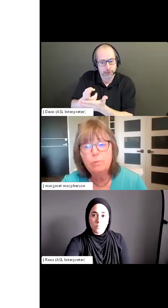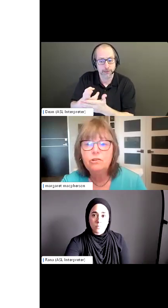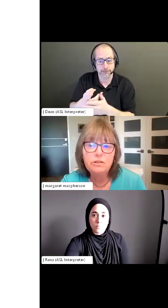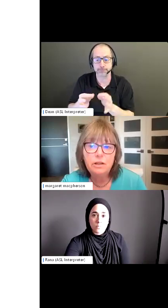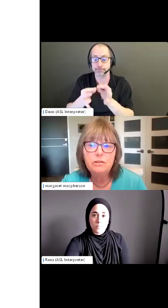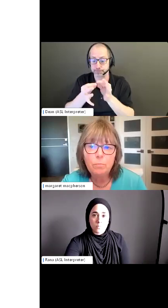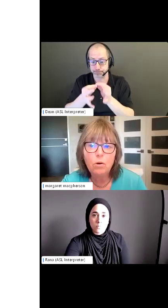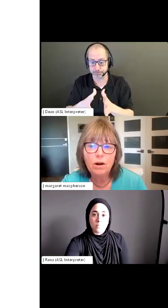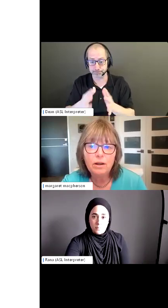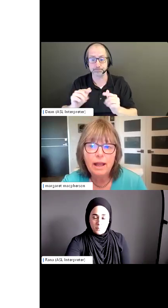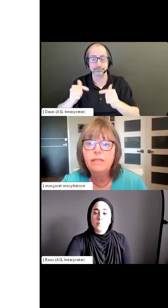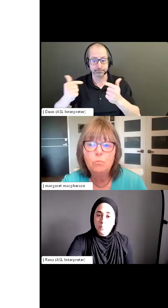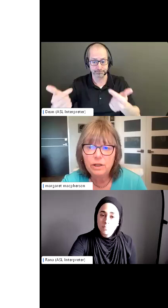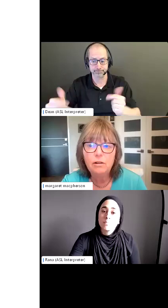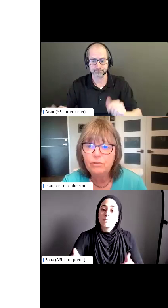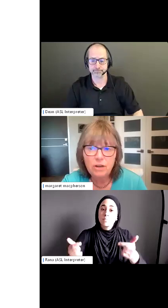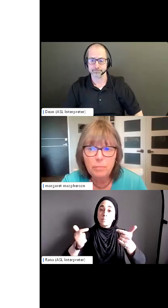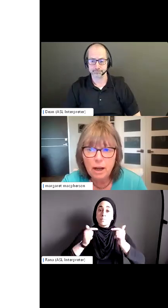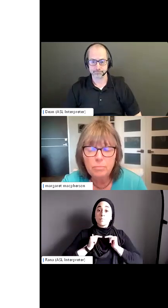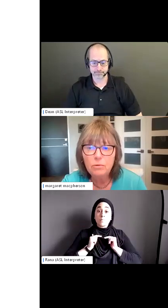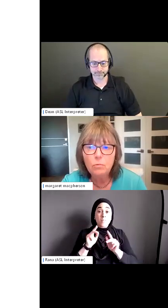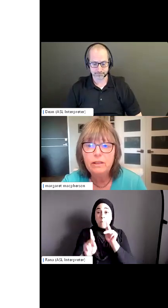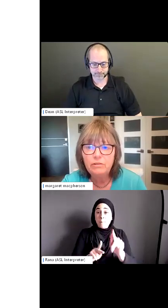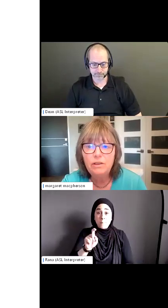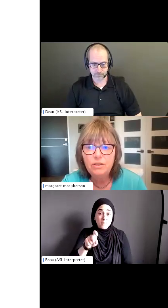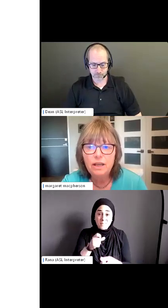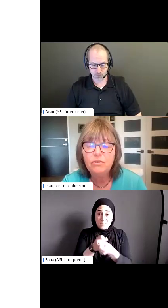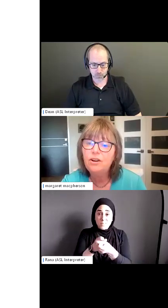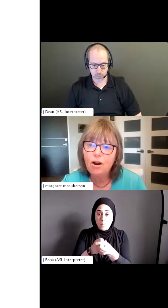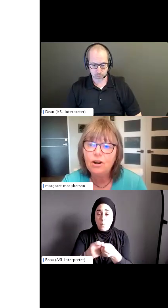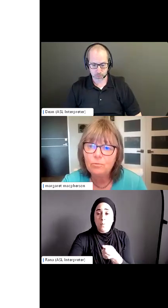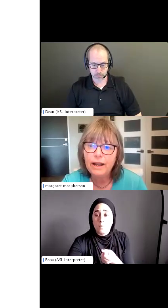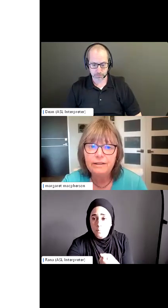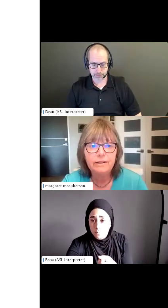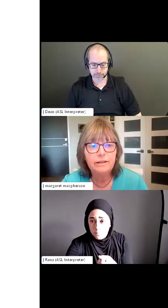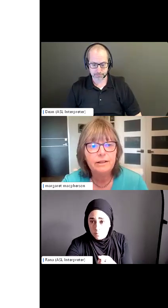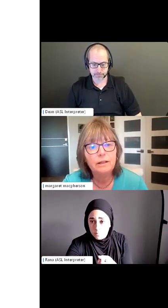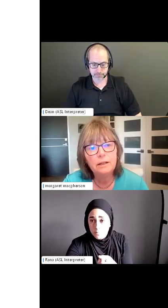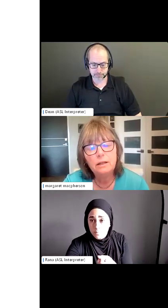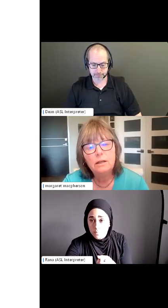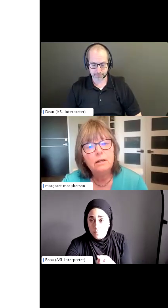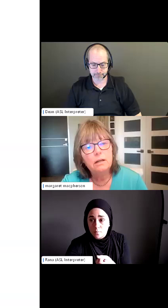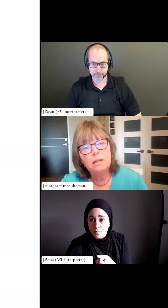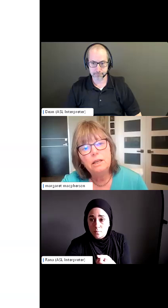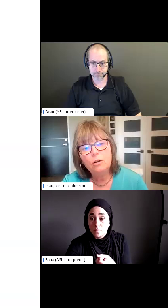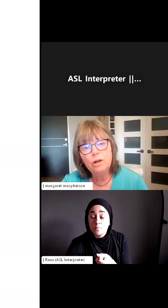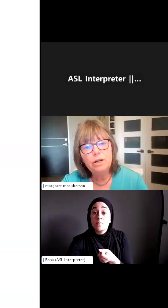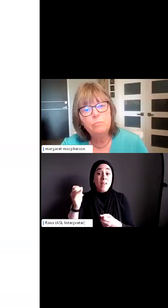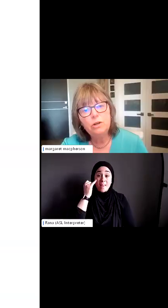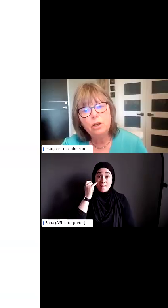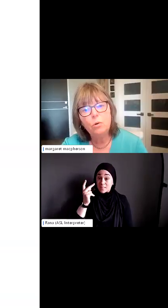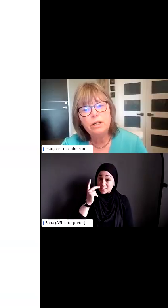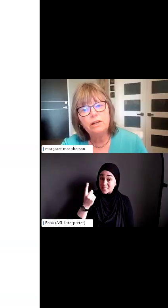is that people just need support, and they will step up when they see things that aren't right.